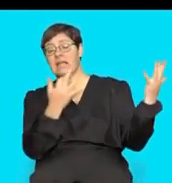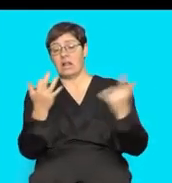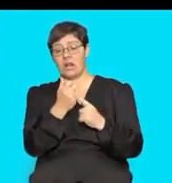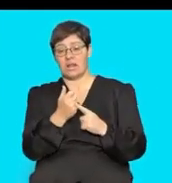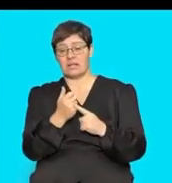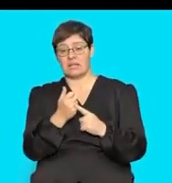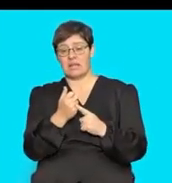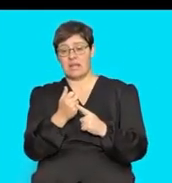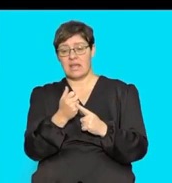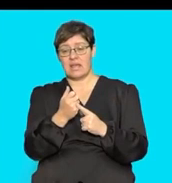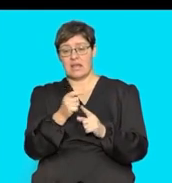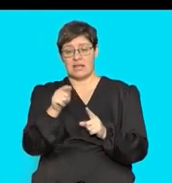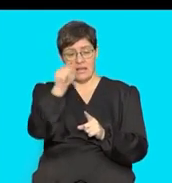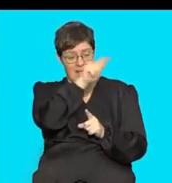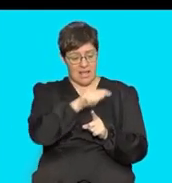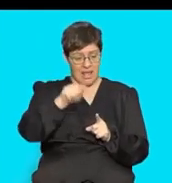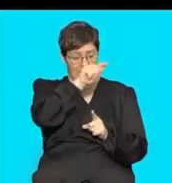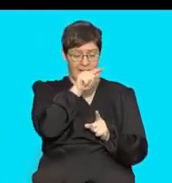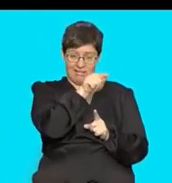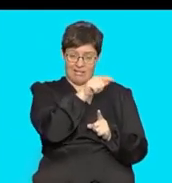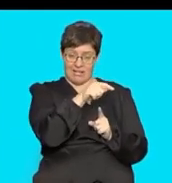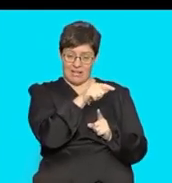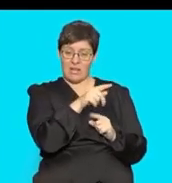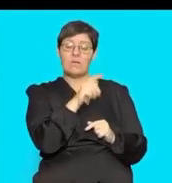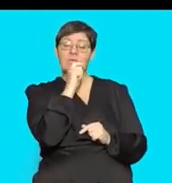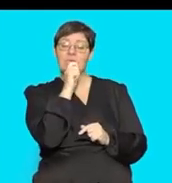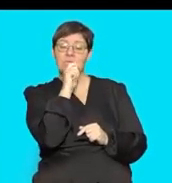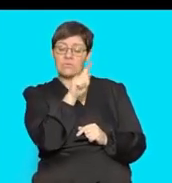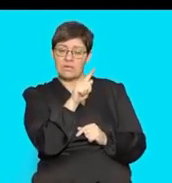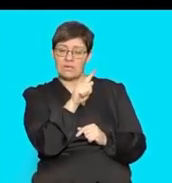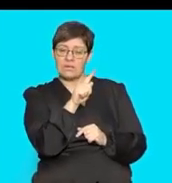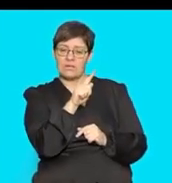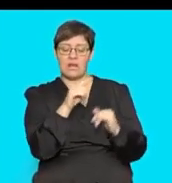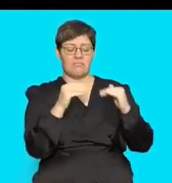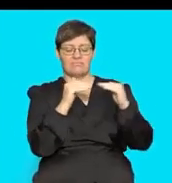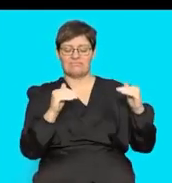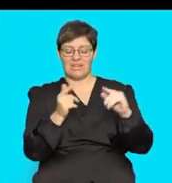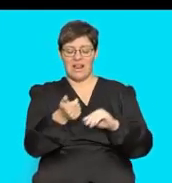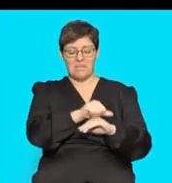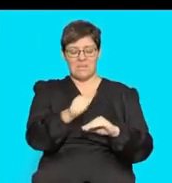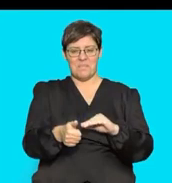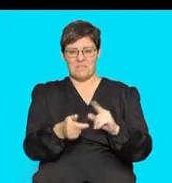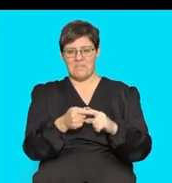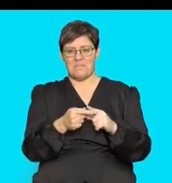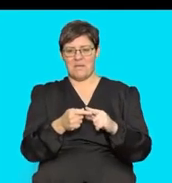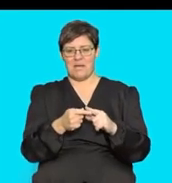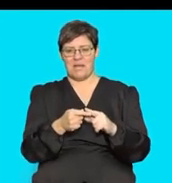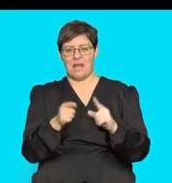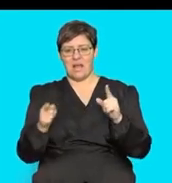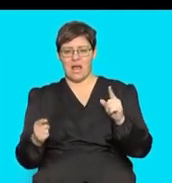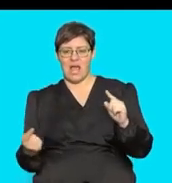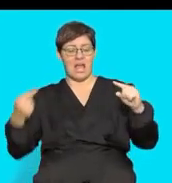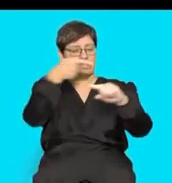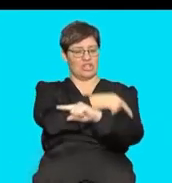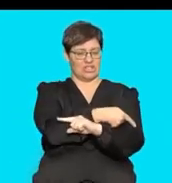calculate this angle, we could do that by using adjacent supplementary angles here. Okay,